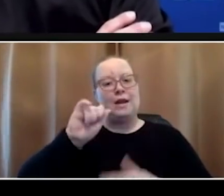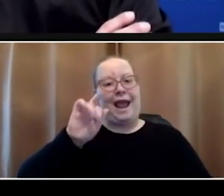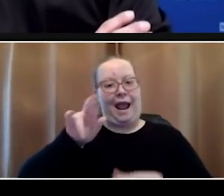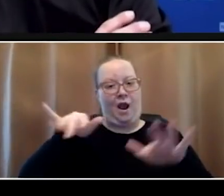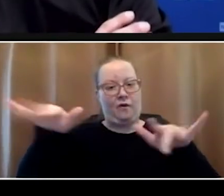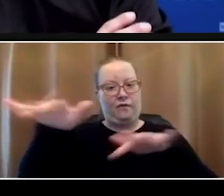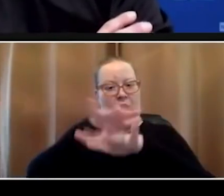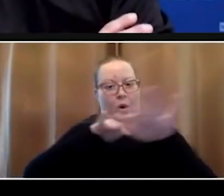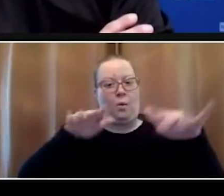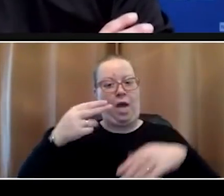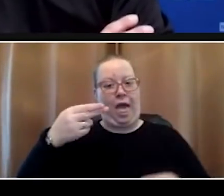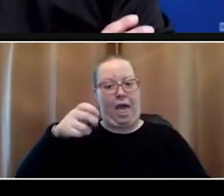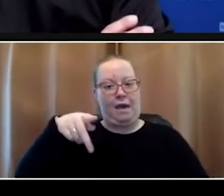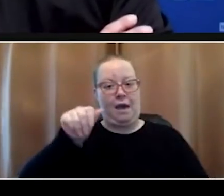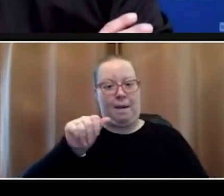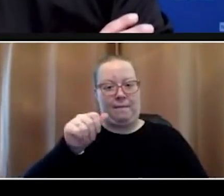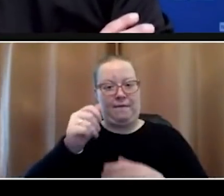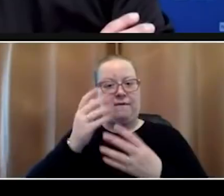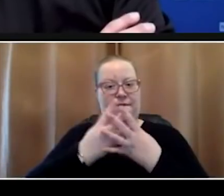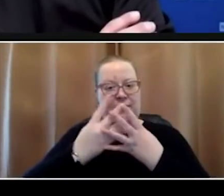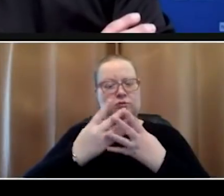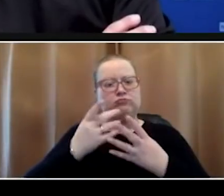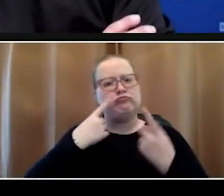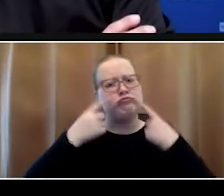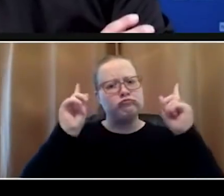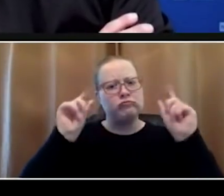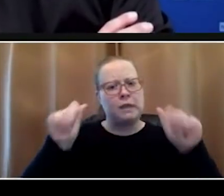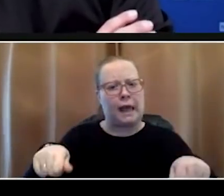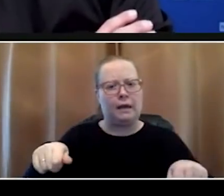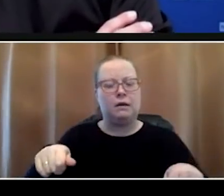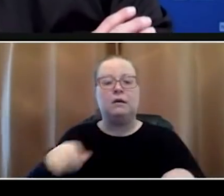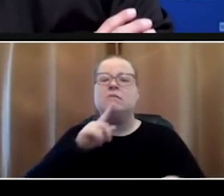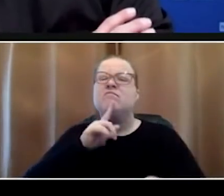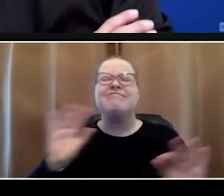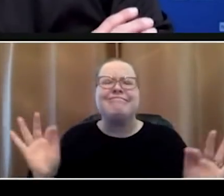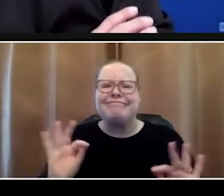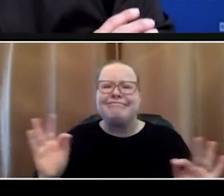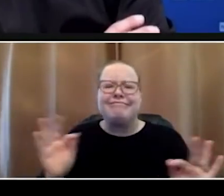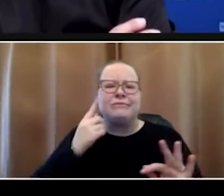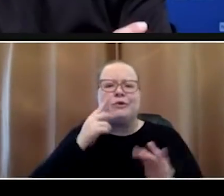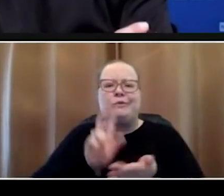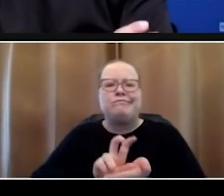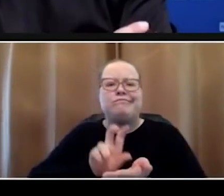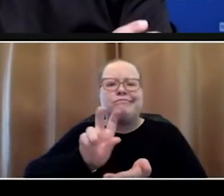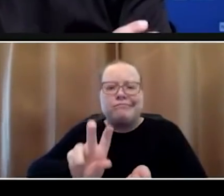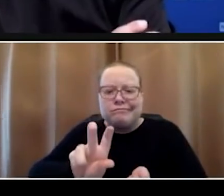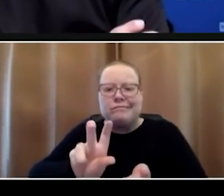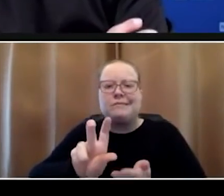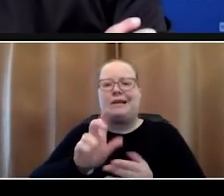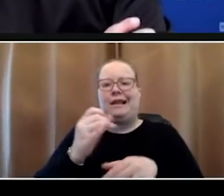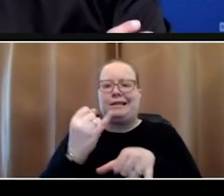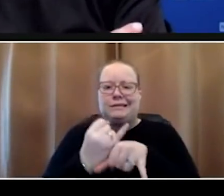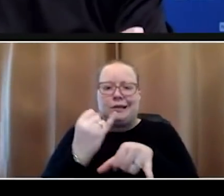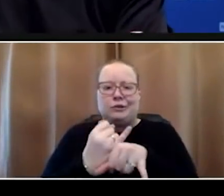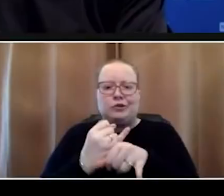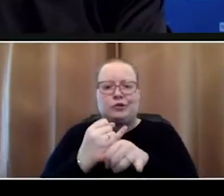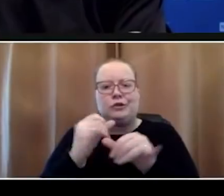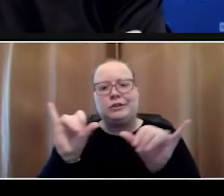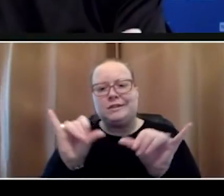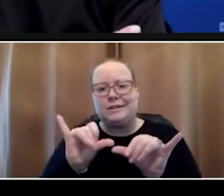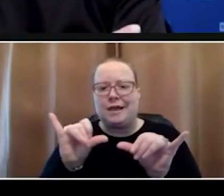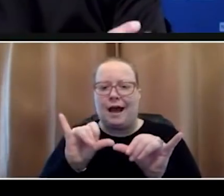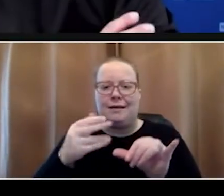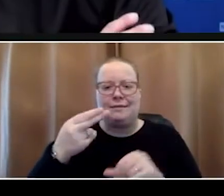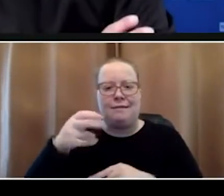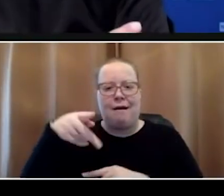Yeah. It is not a big deal to make investments in some industrial sized HEPA